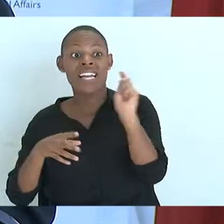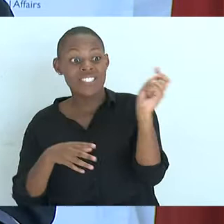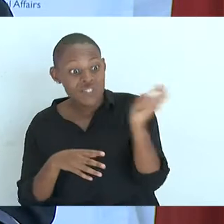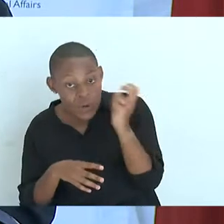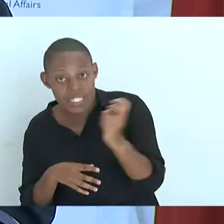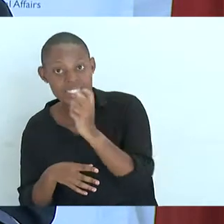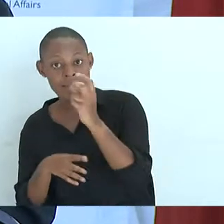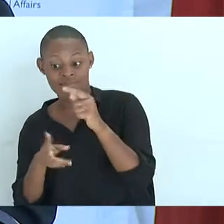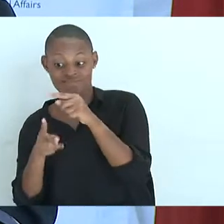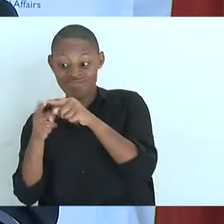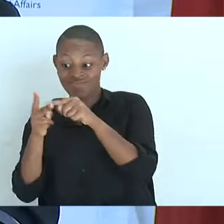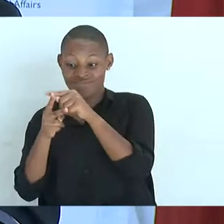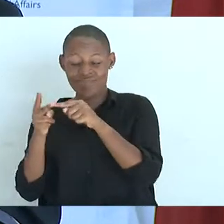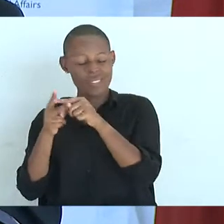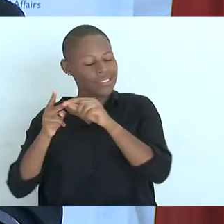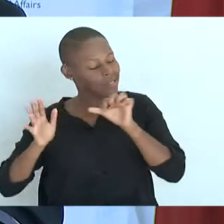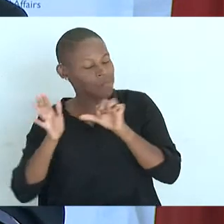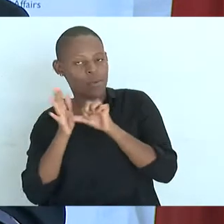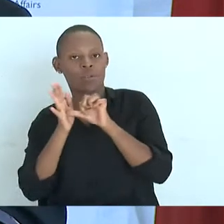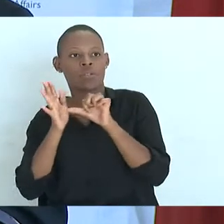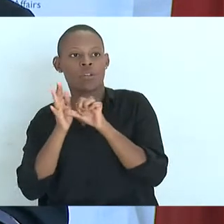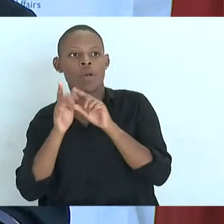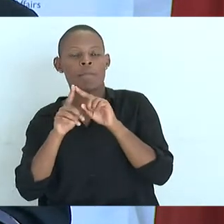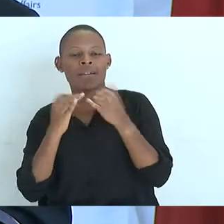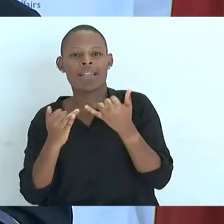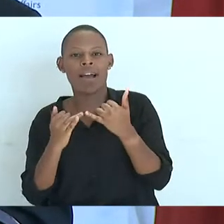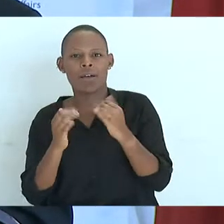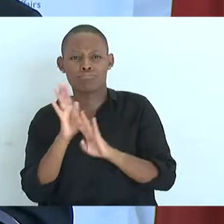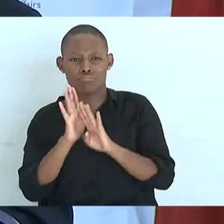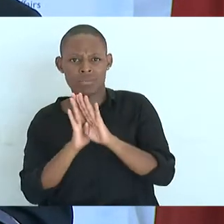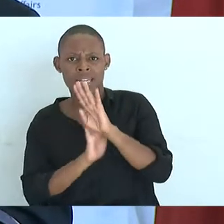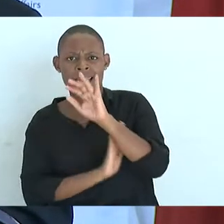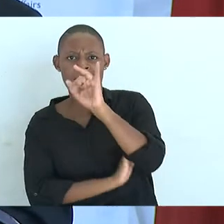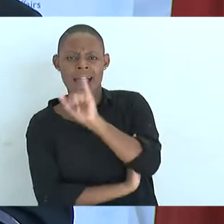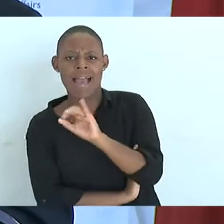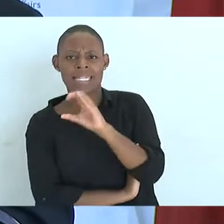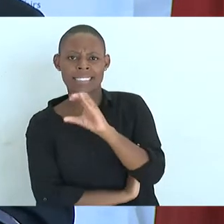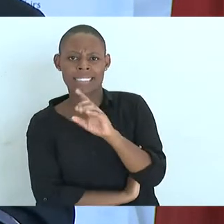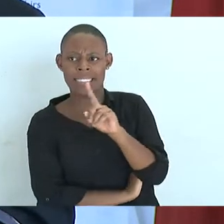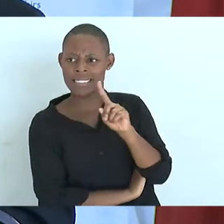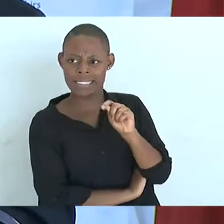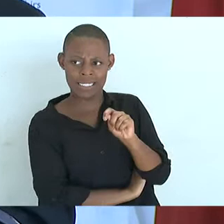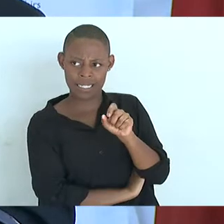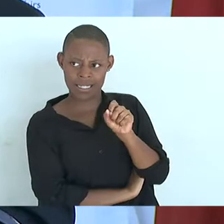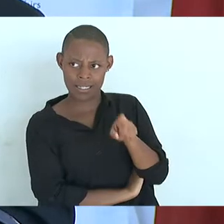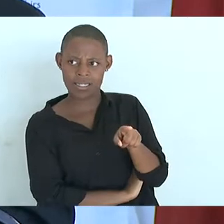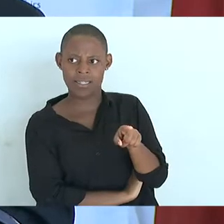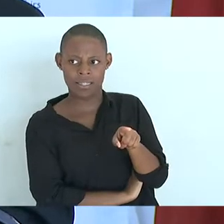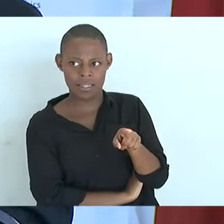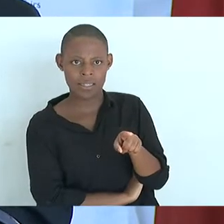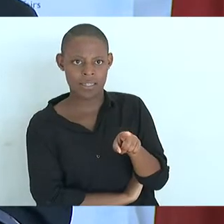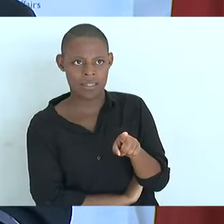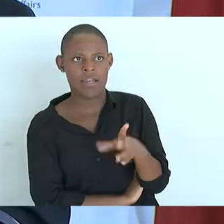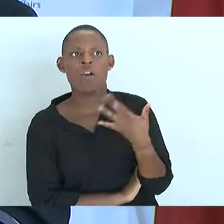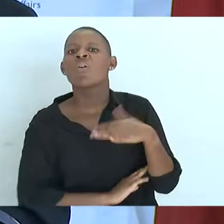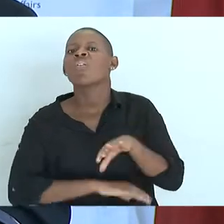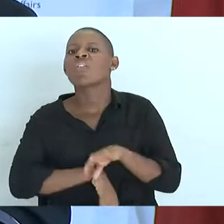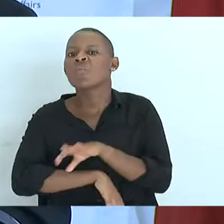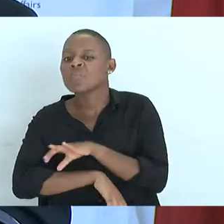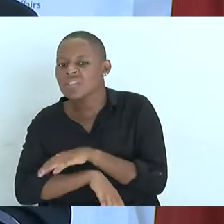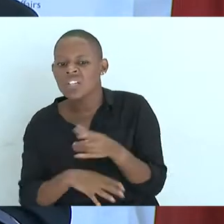we also have increasingly ICT, the fourth industrial revolution,